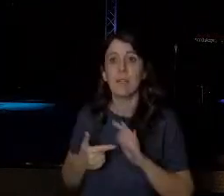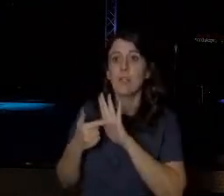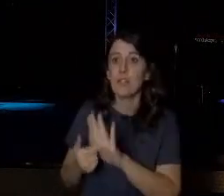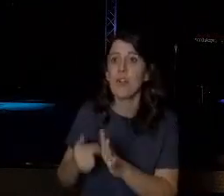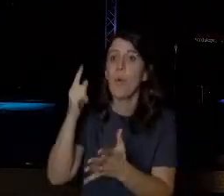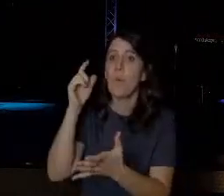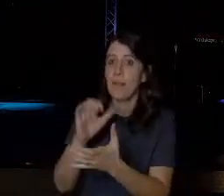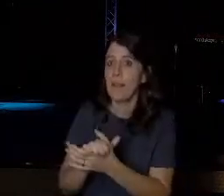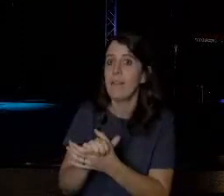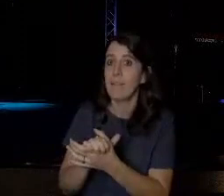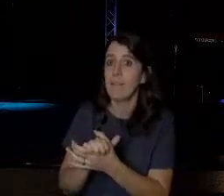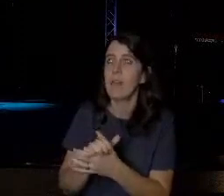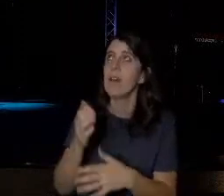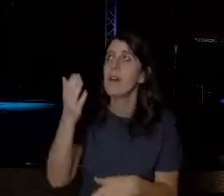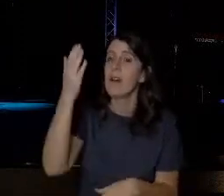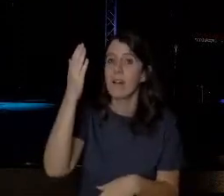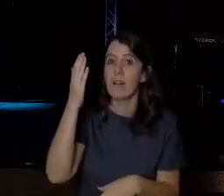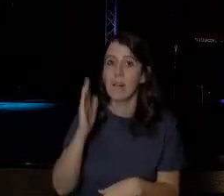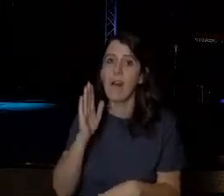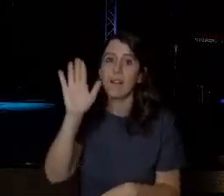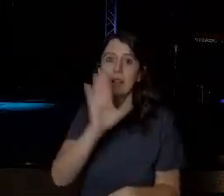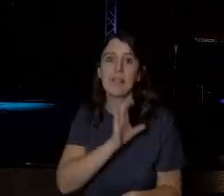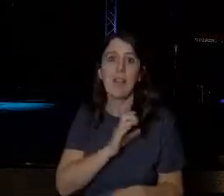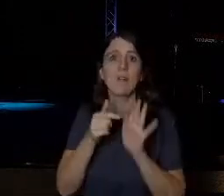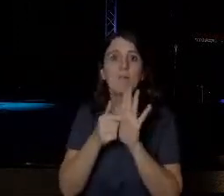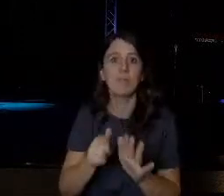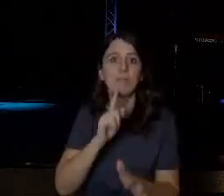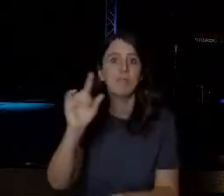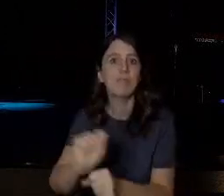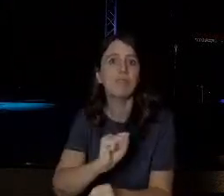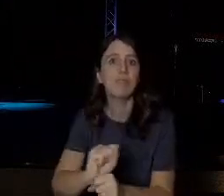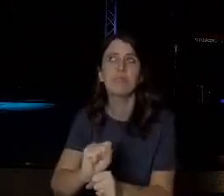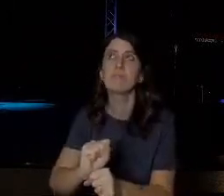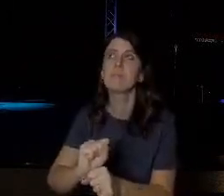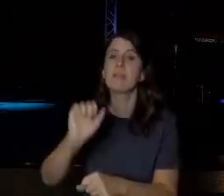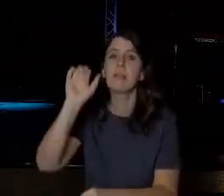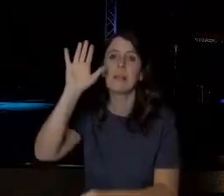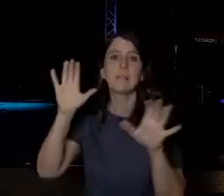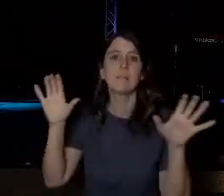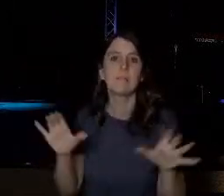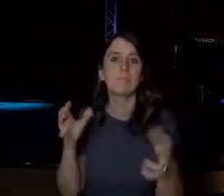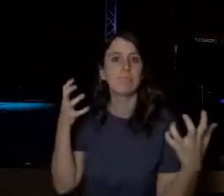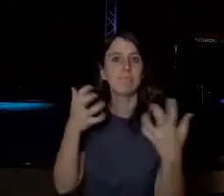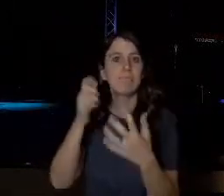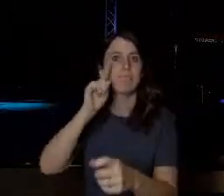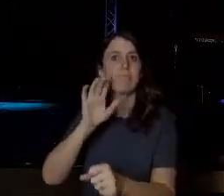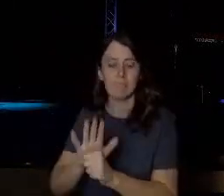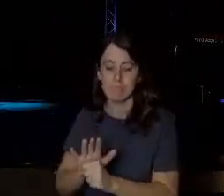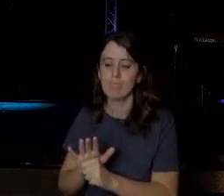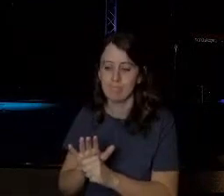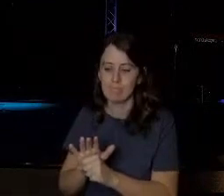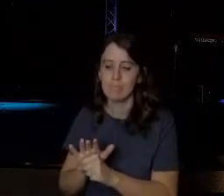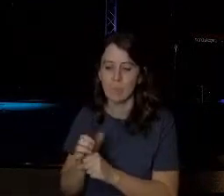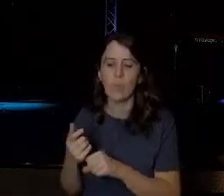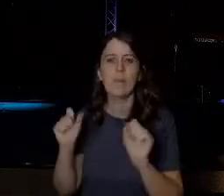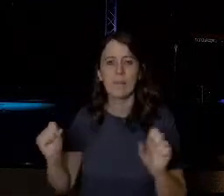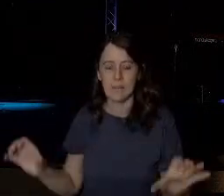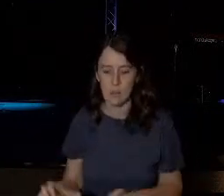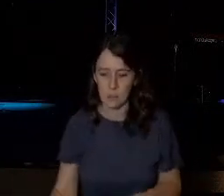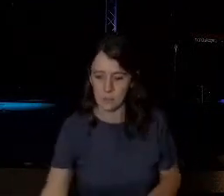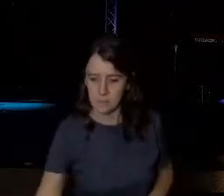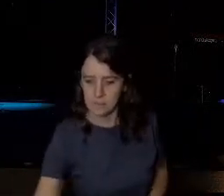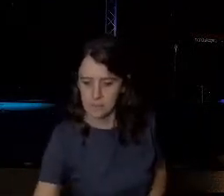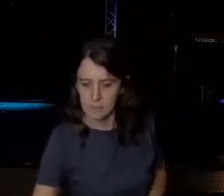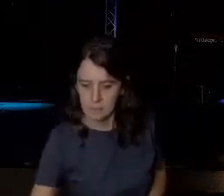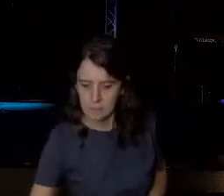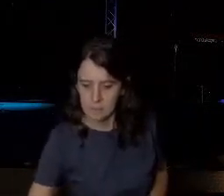who he says he is, and he will do what he says he can do, then just like Joshua, we can do these things. But here's something